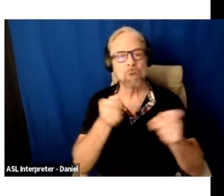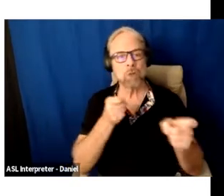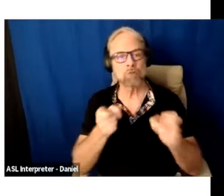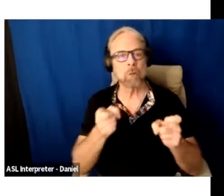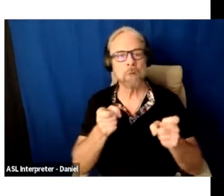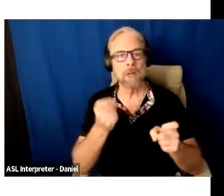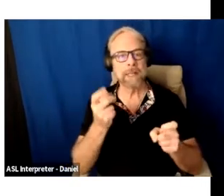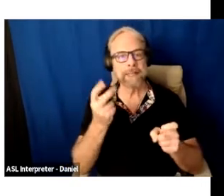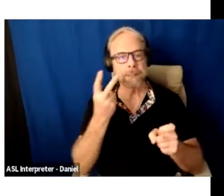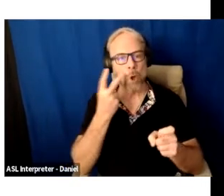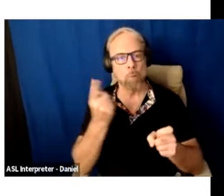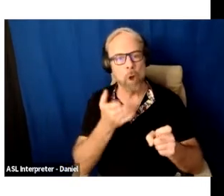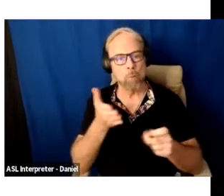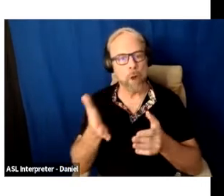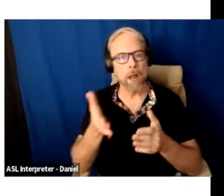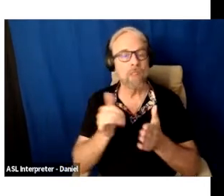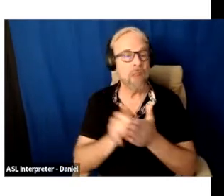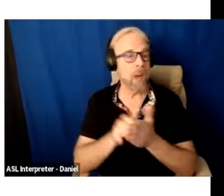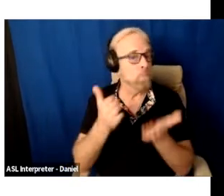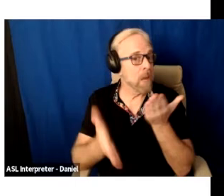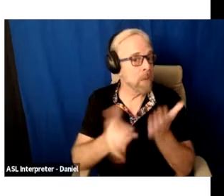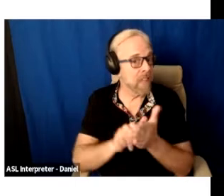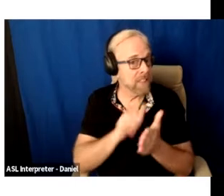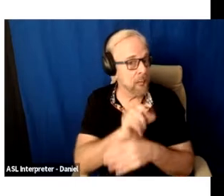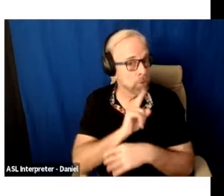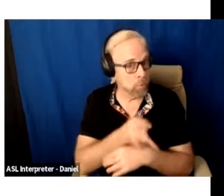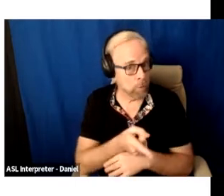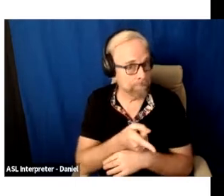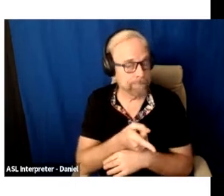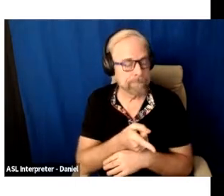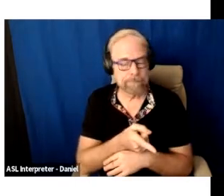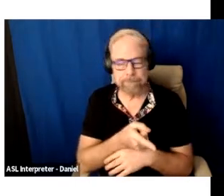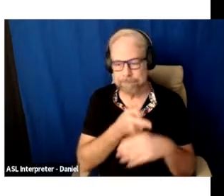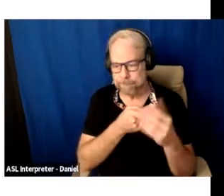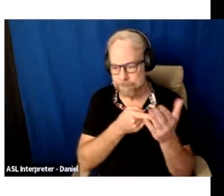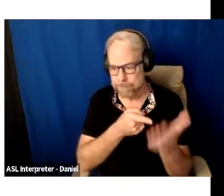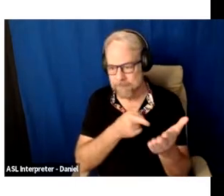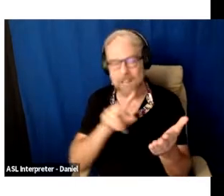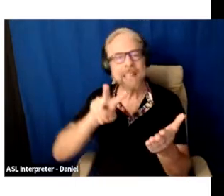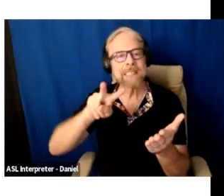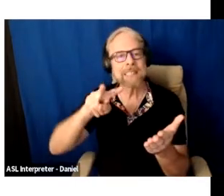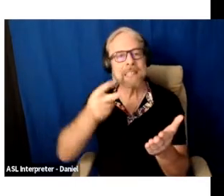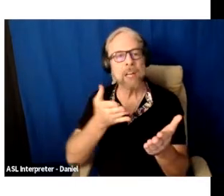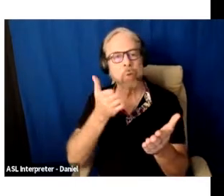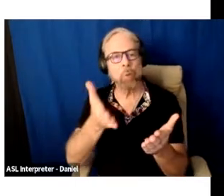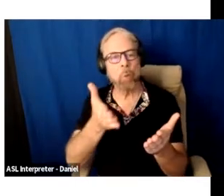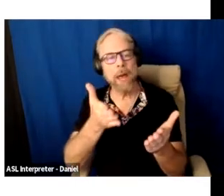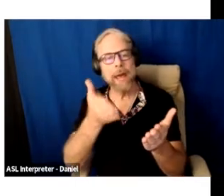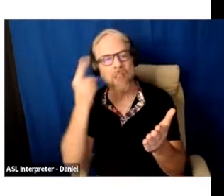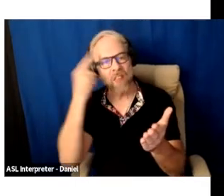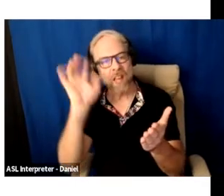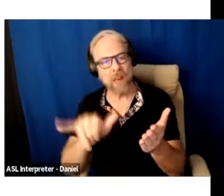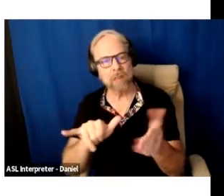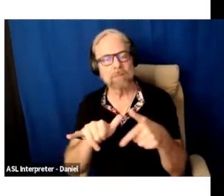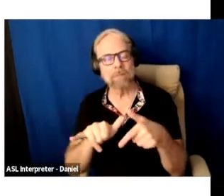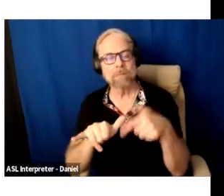way in which that might not be true. So here's a second way to look at it.